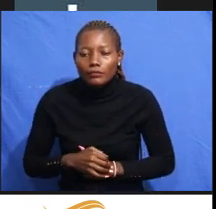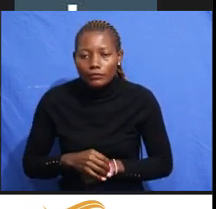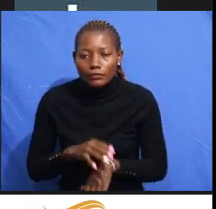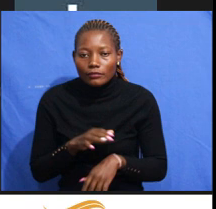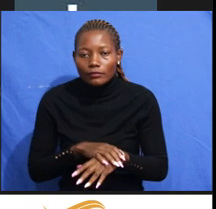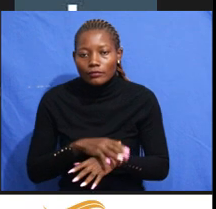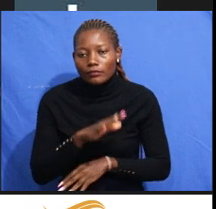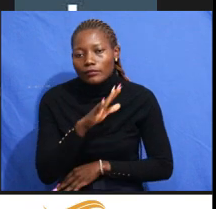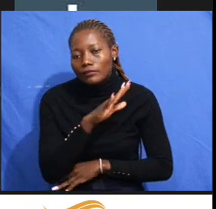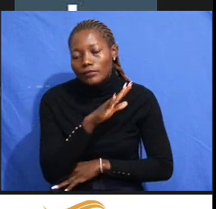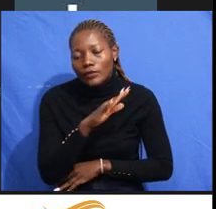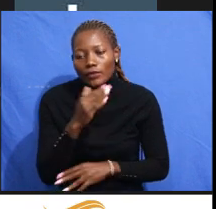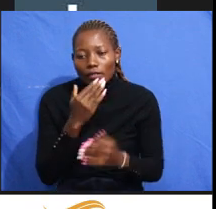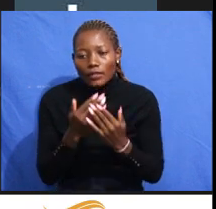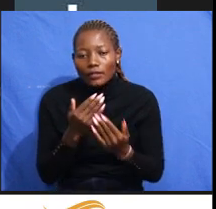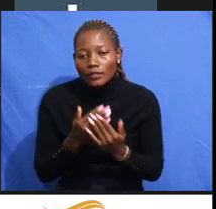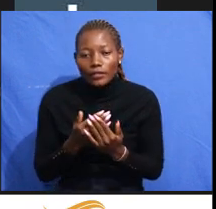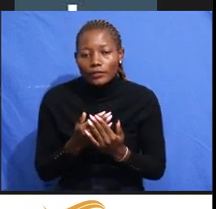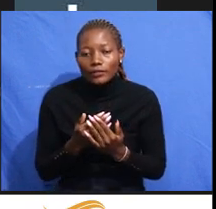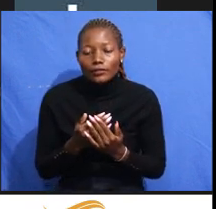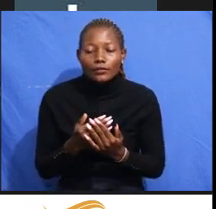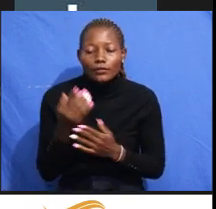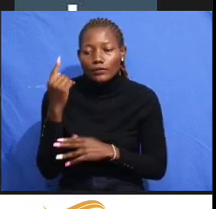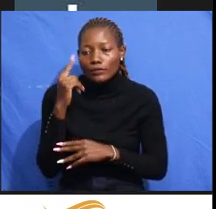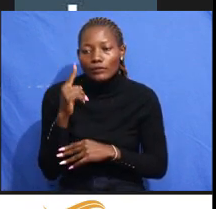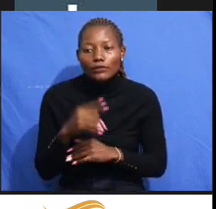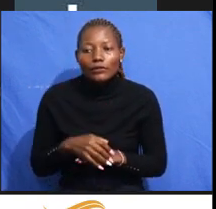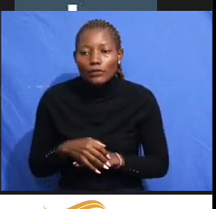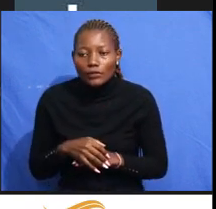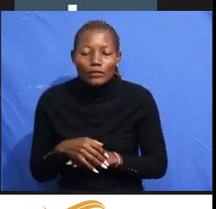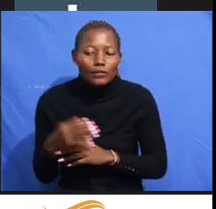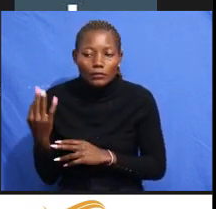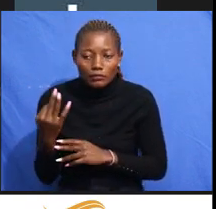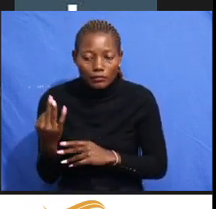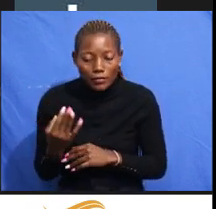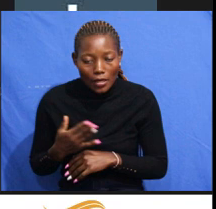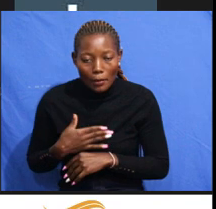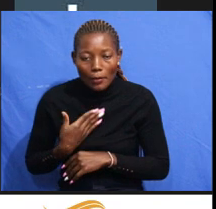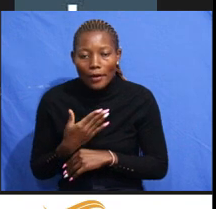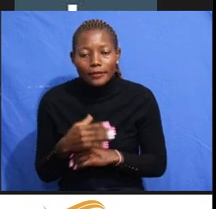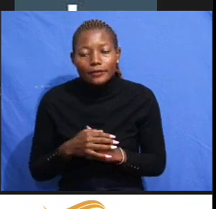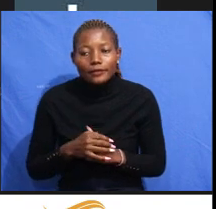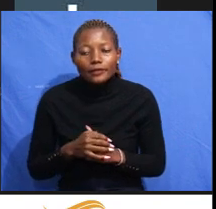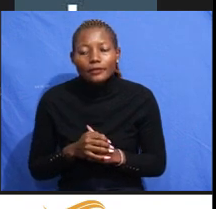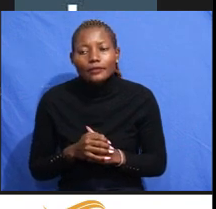Good evening, and thank you, Dr. for the presentation. Mine goes to those who